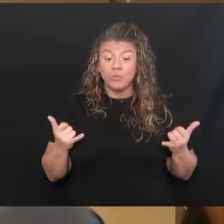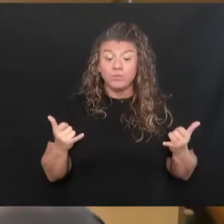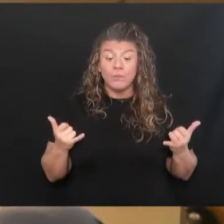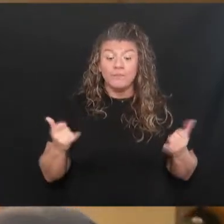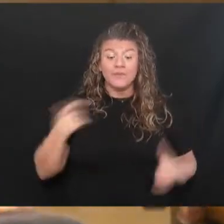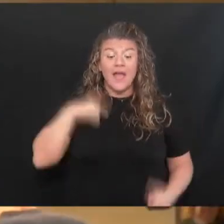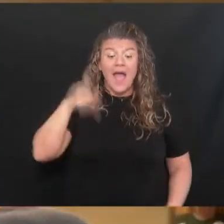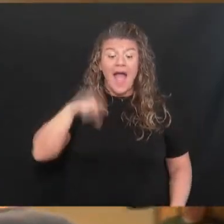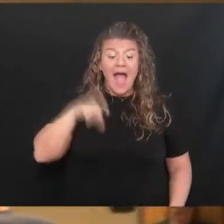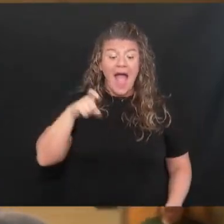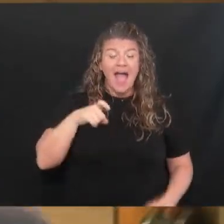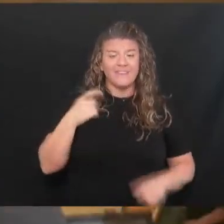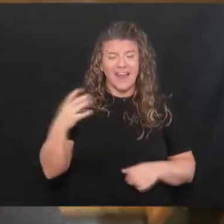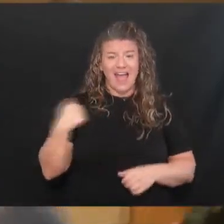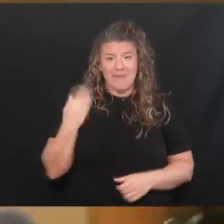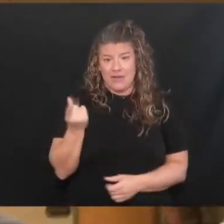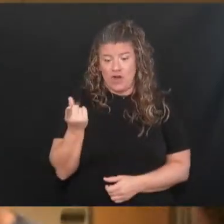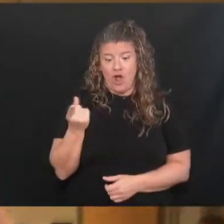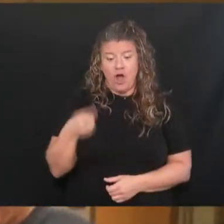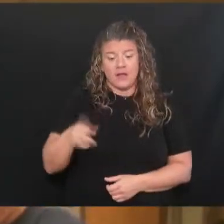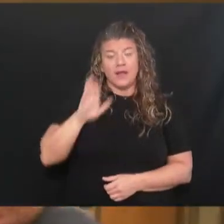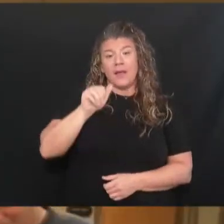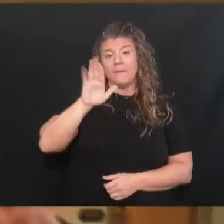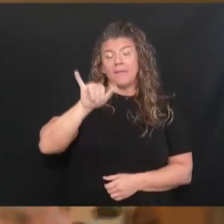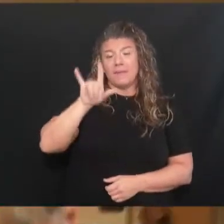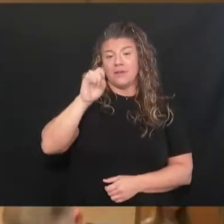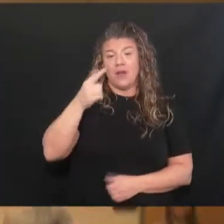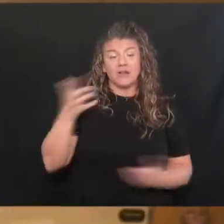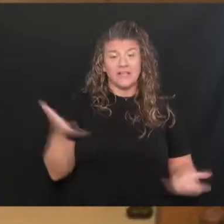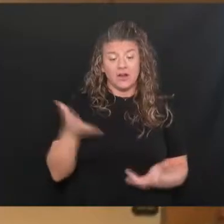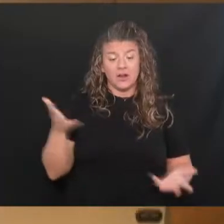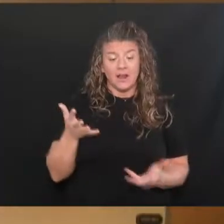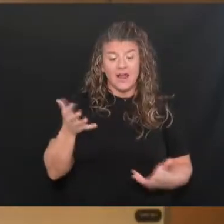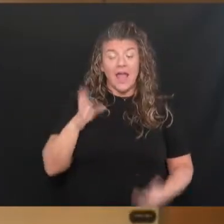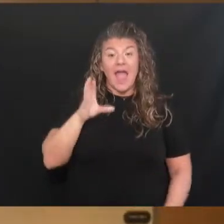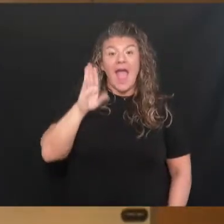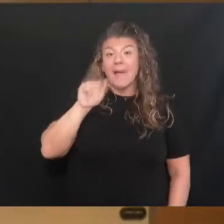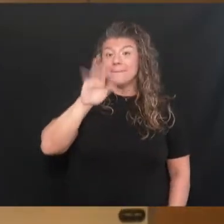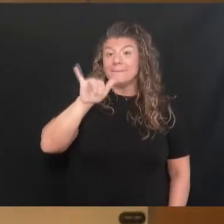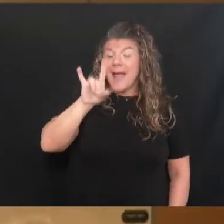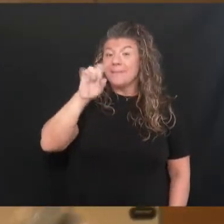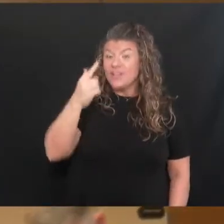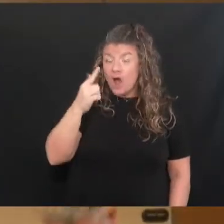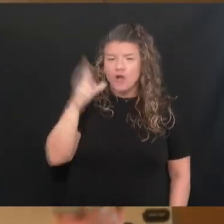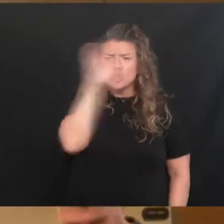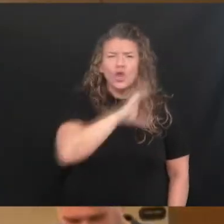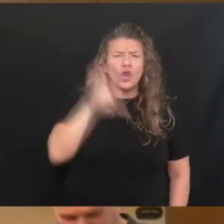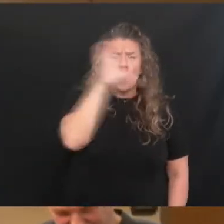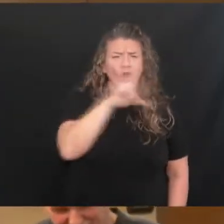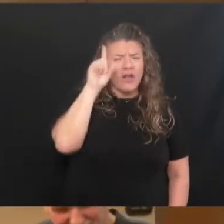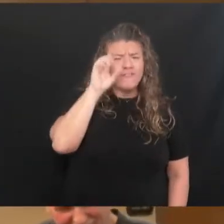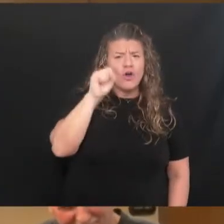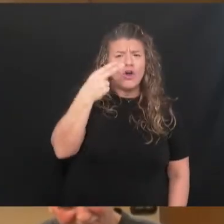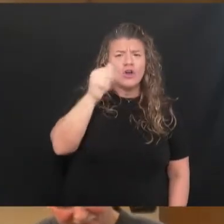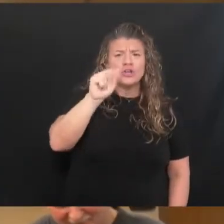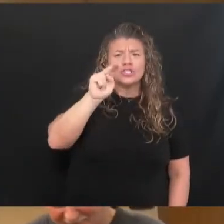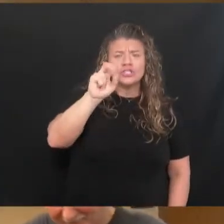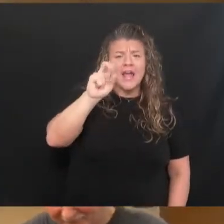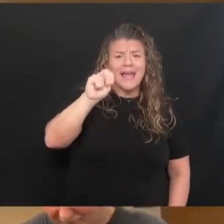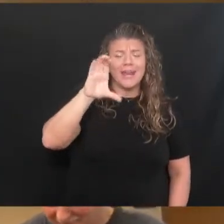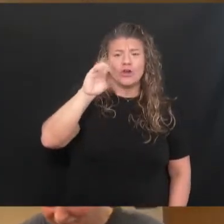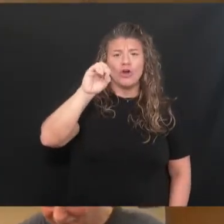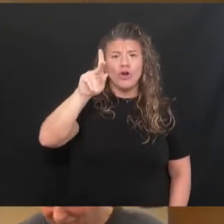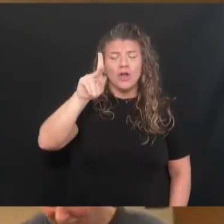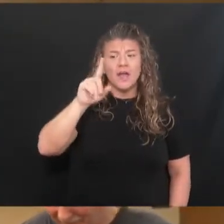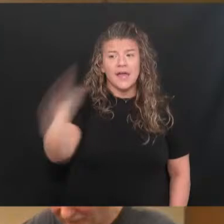got an English Bulldog down here named Baby Dog, and Baby Dog is looking for Shannon Cook to